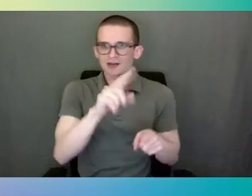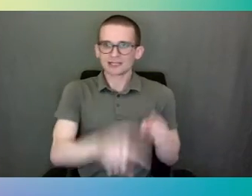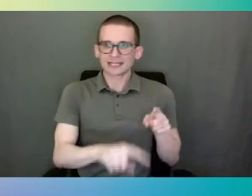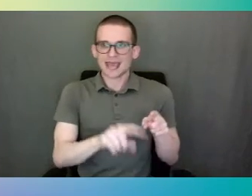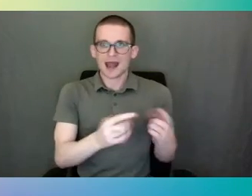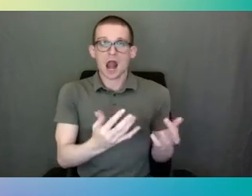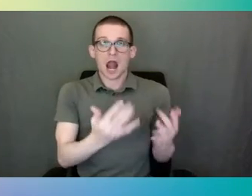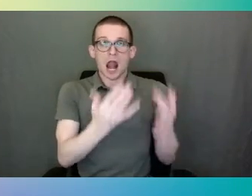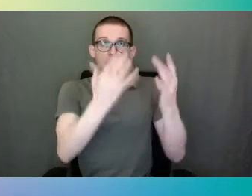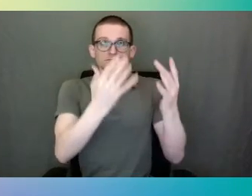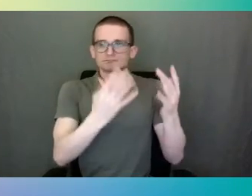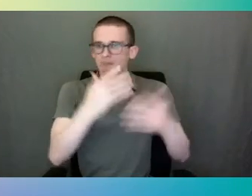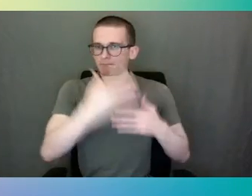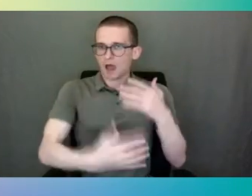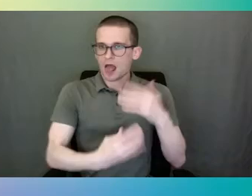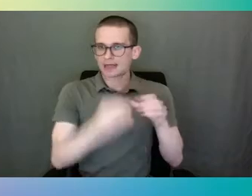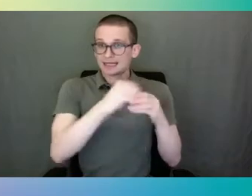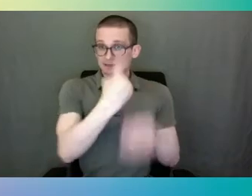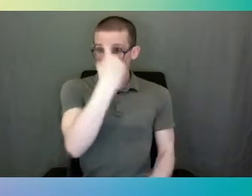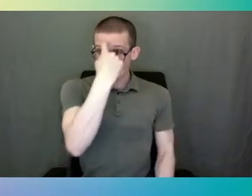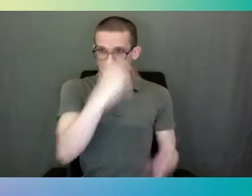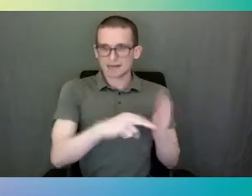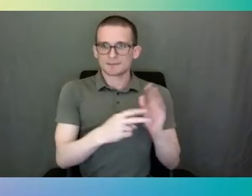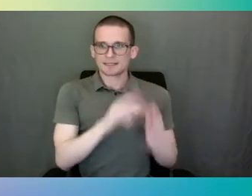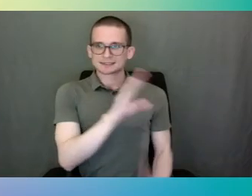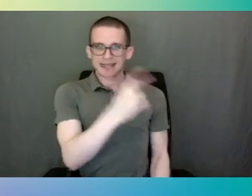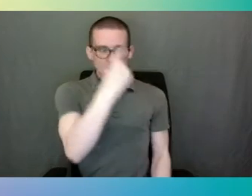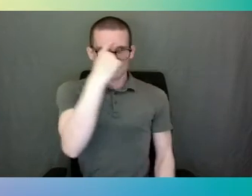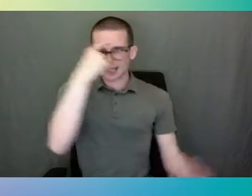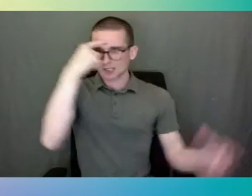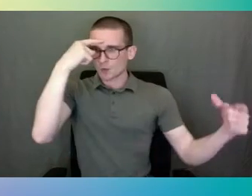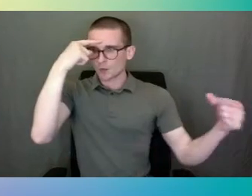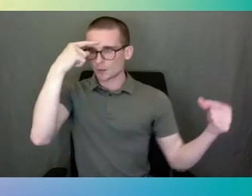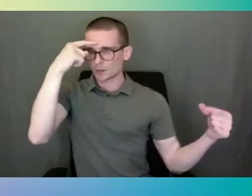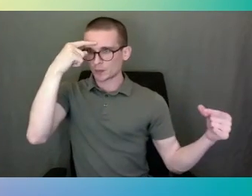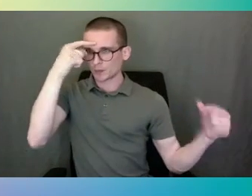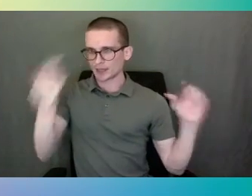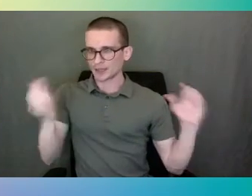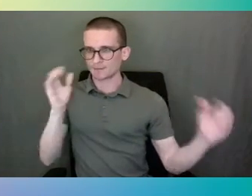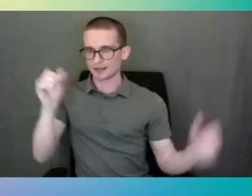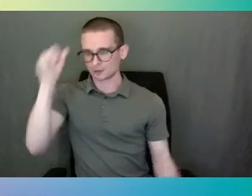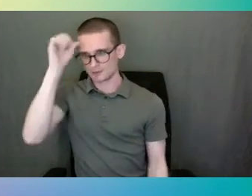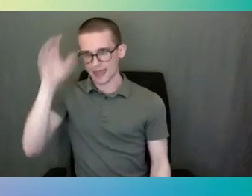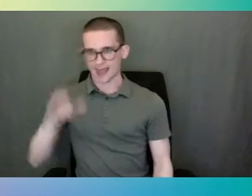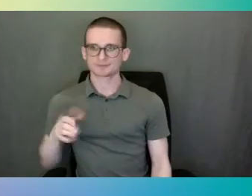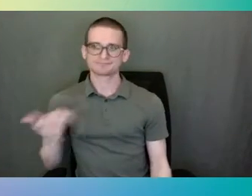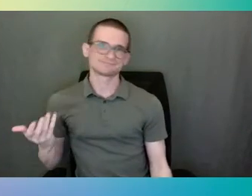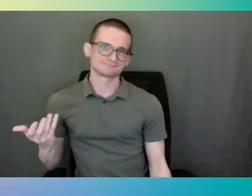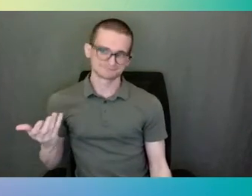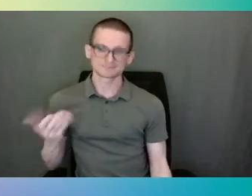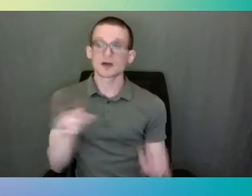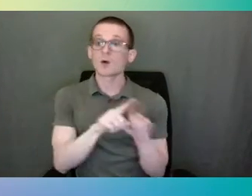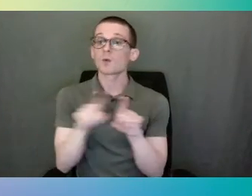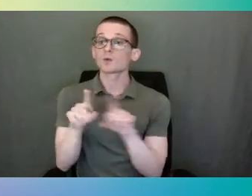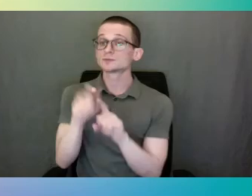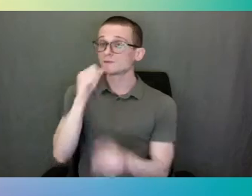were intellectually inferior to men too. Also, the female body was thought to be the